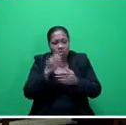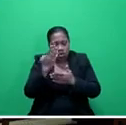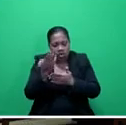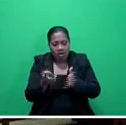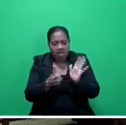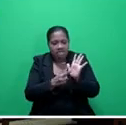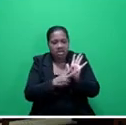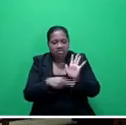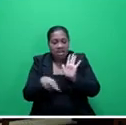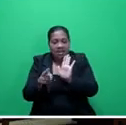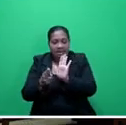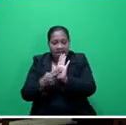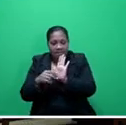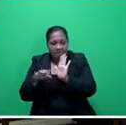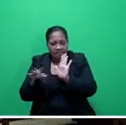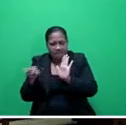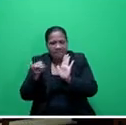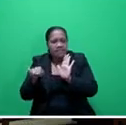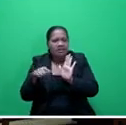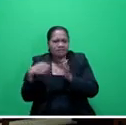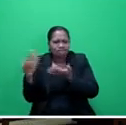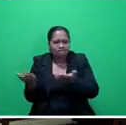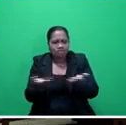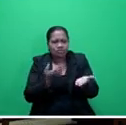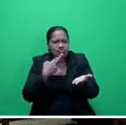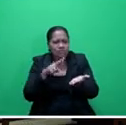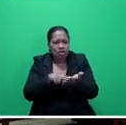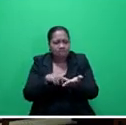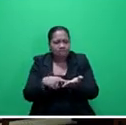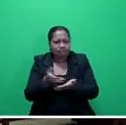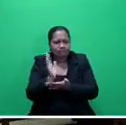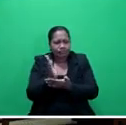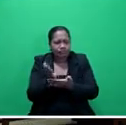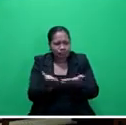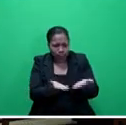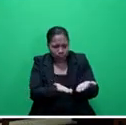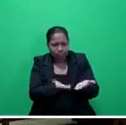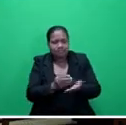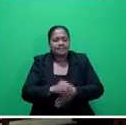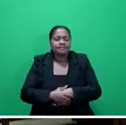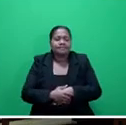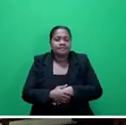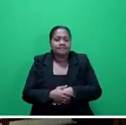Nath, to table his report. You have the floor, sir.